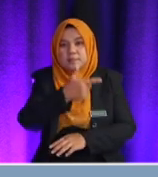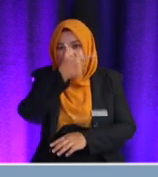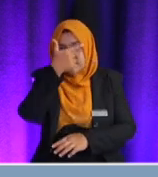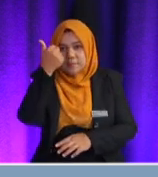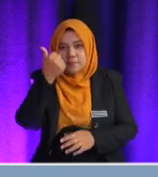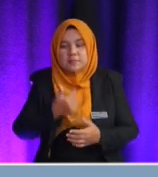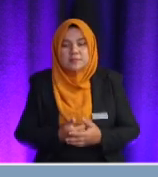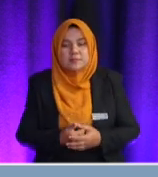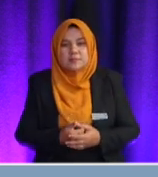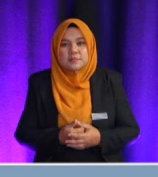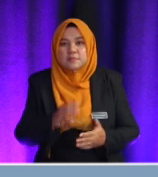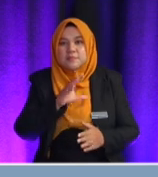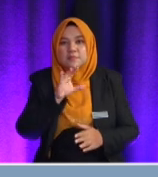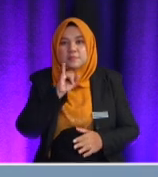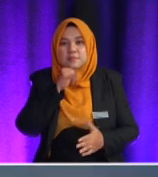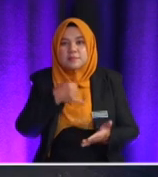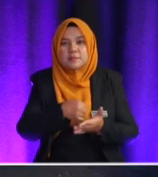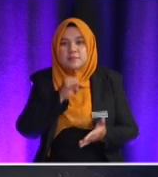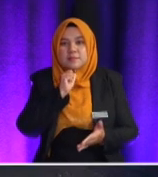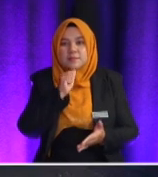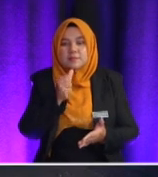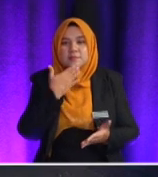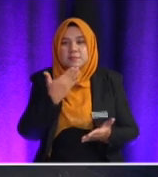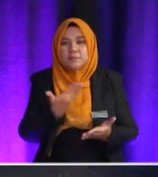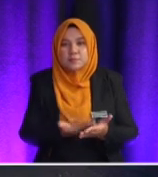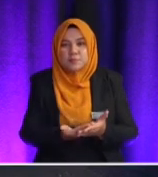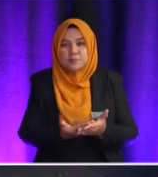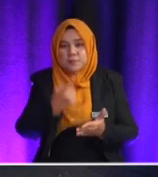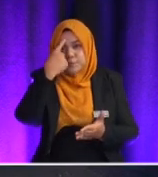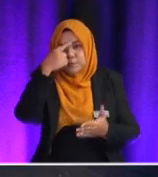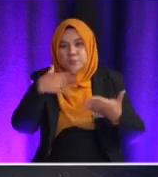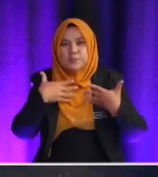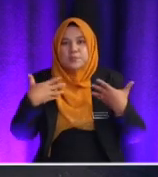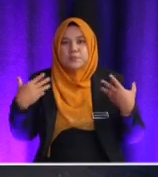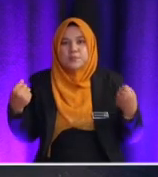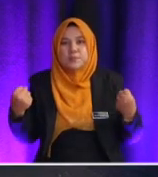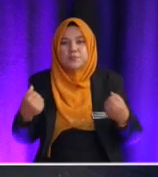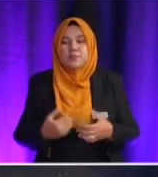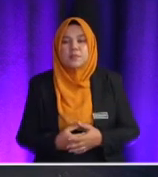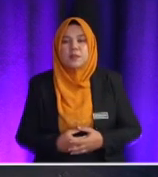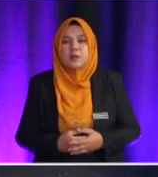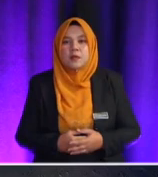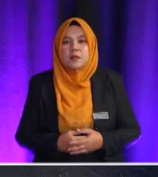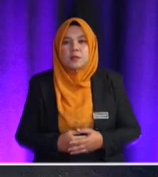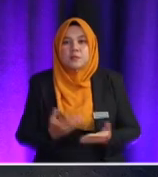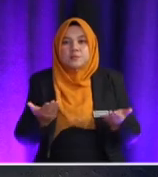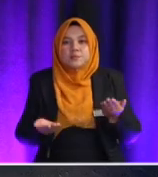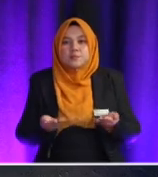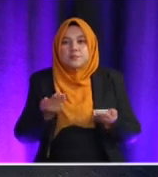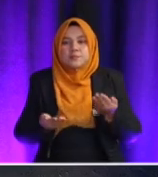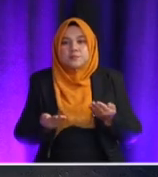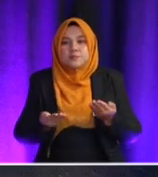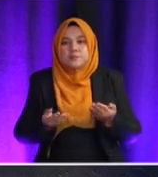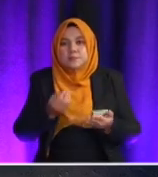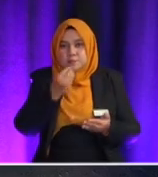ouch! That hurts. No, I'm kidding. It's not good for our health. Yes. So maybe you can eat